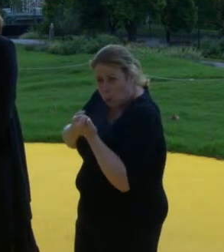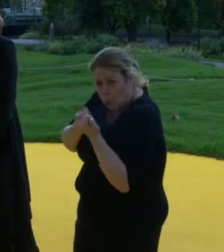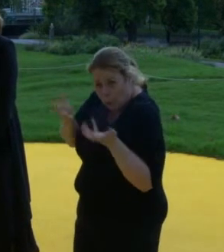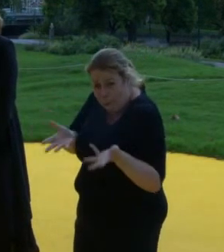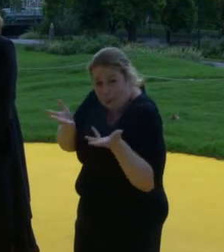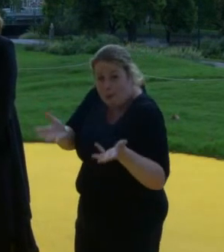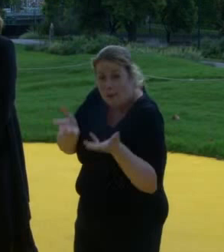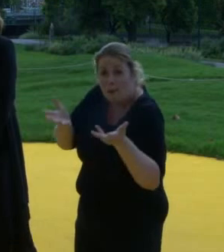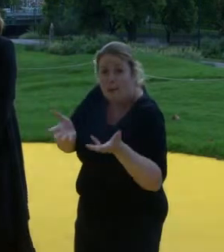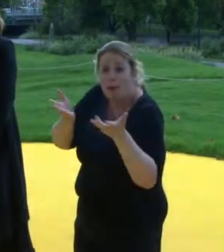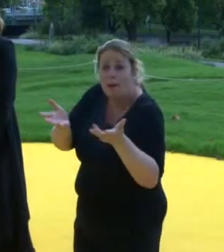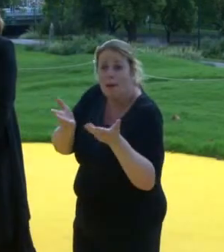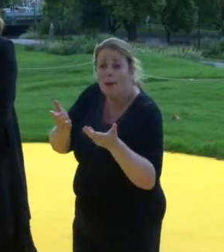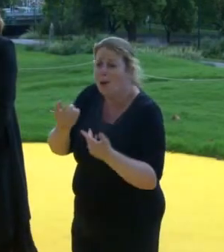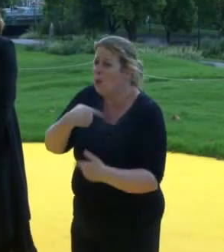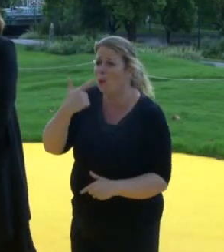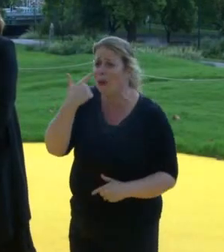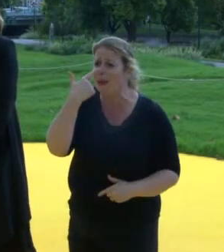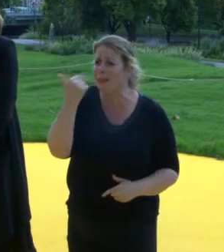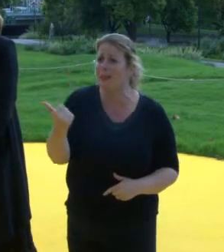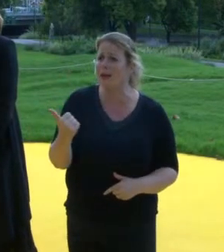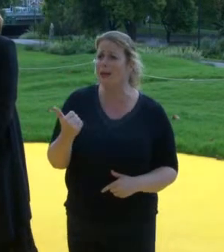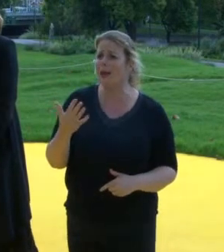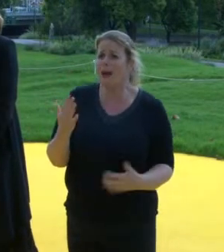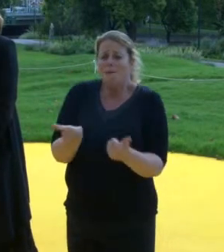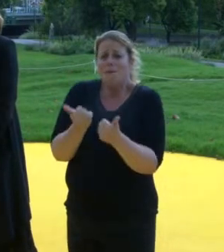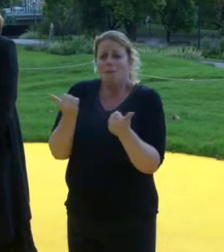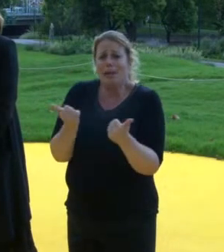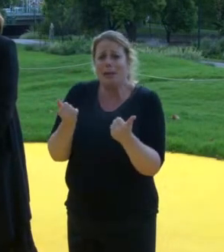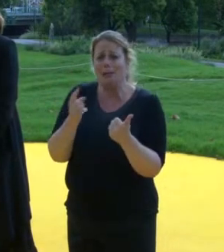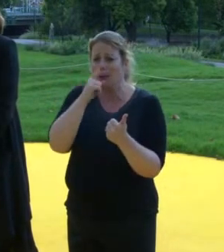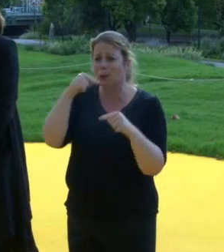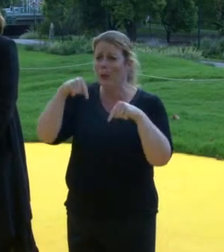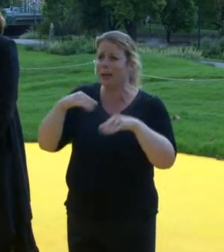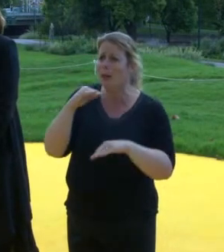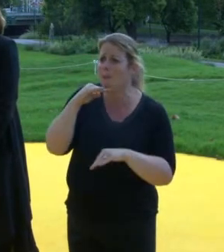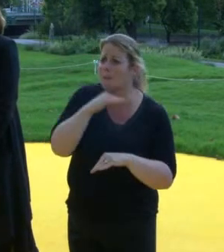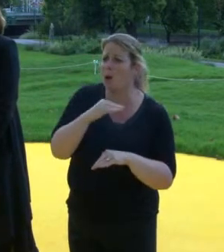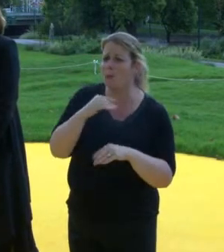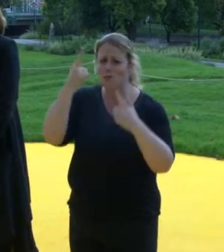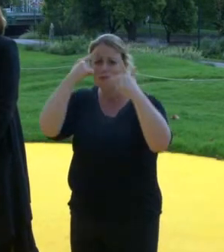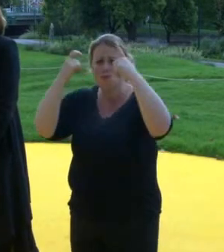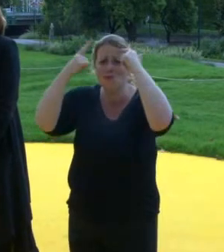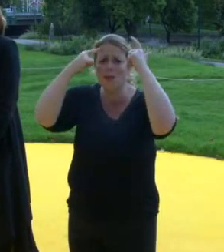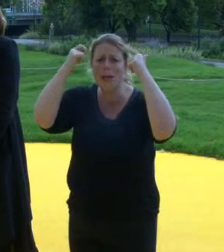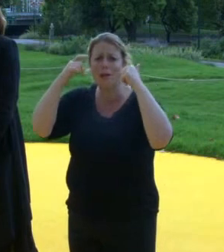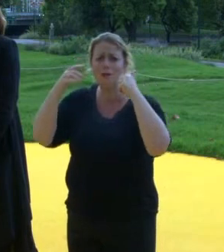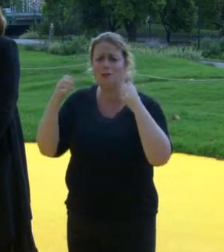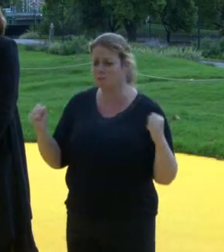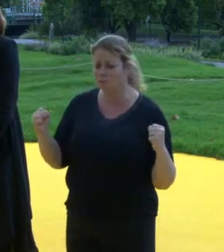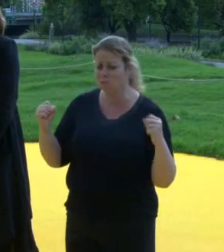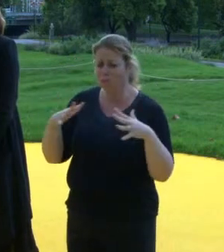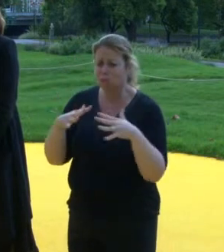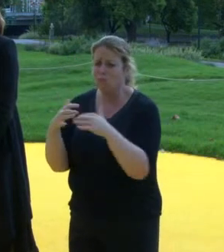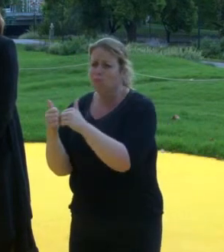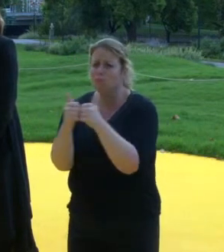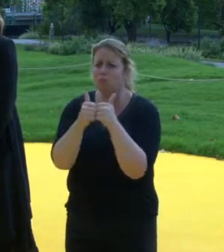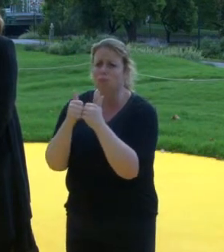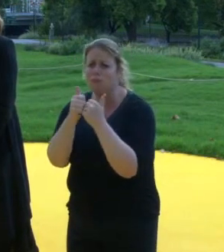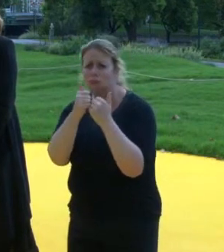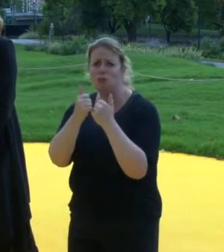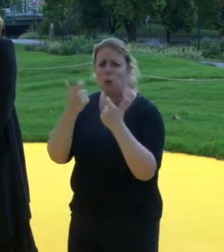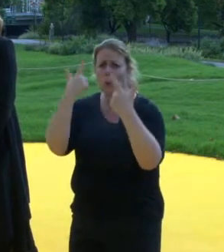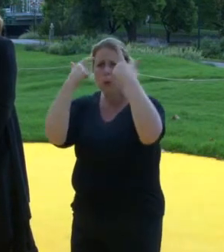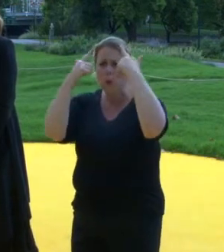be home to so many creative workers and thinkers who together come together and collaborate and innovate, and they